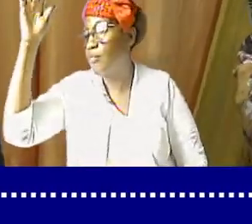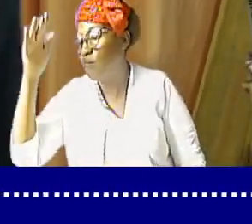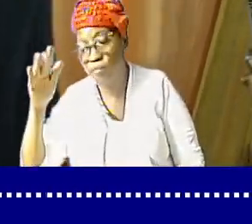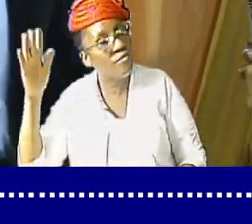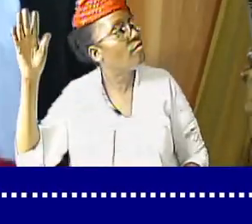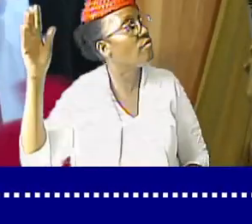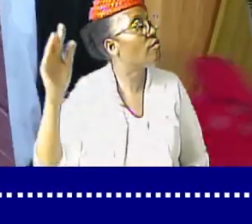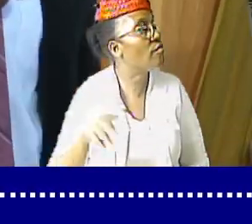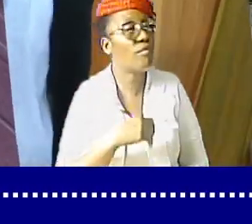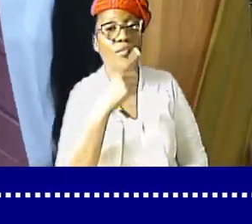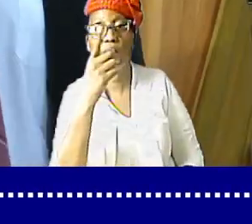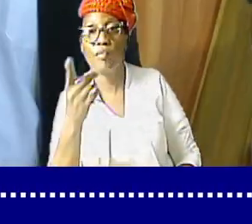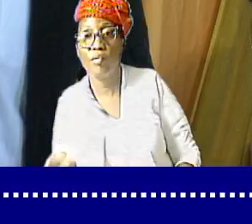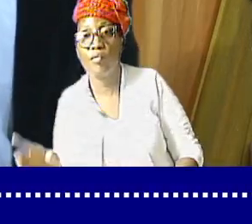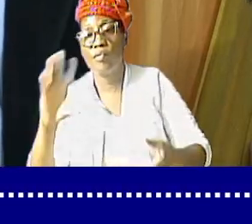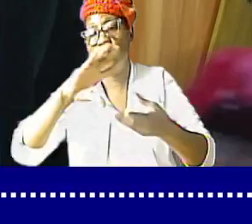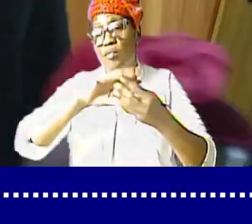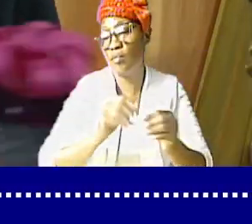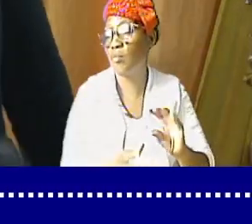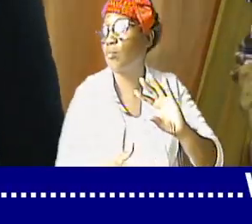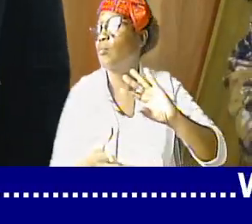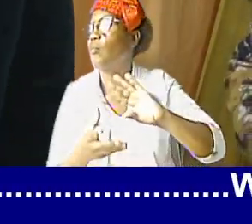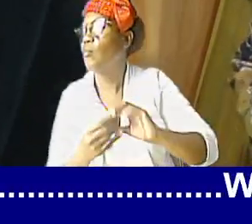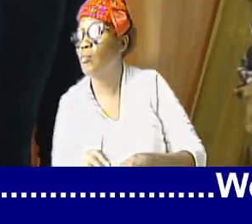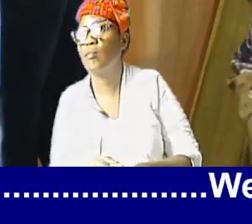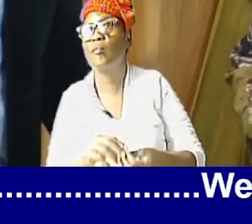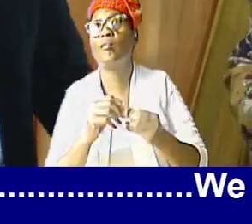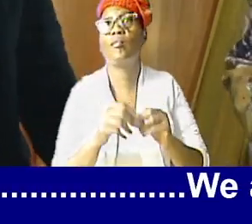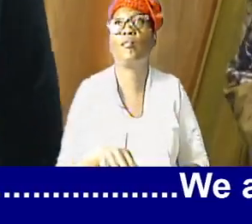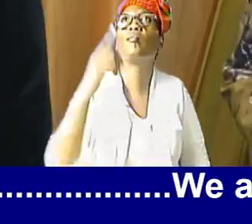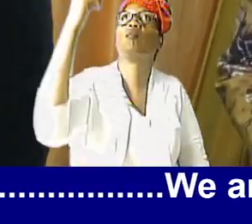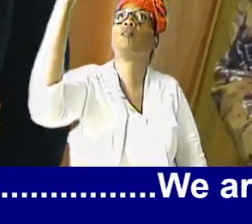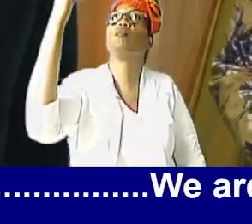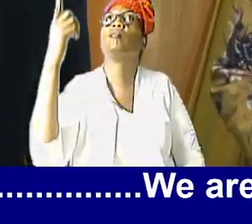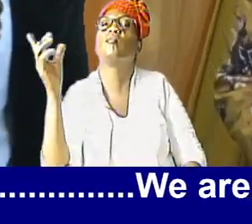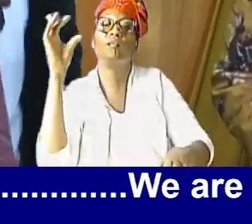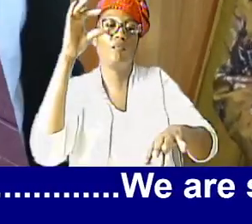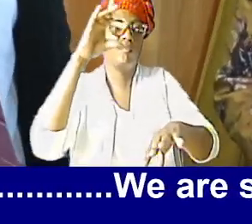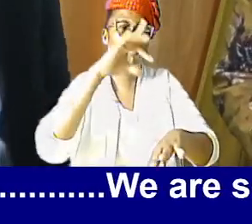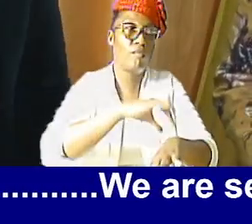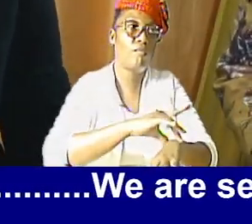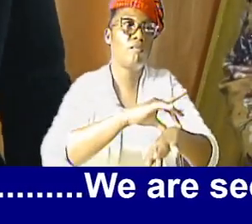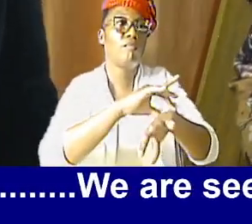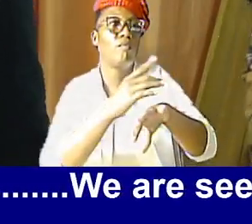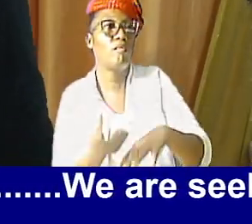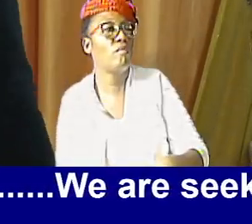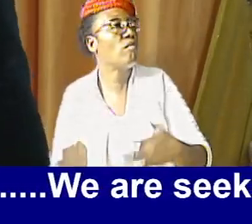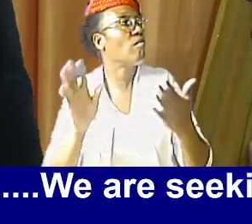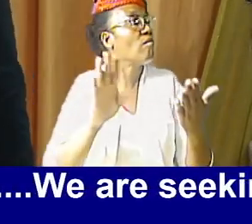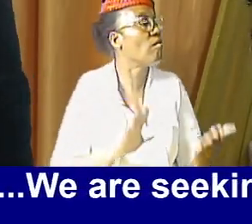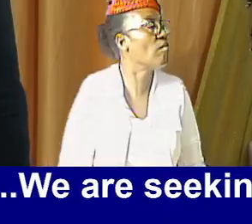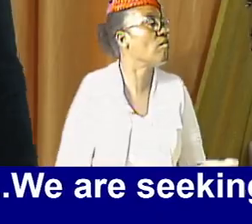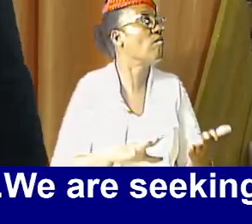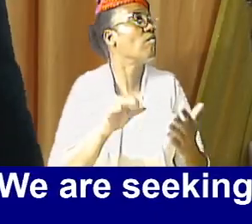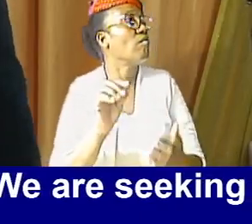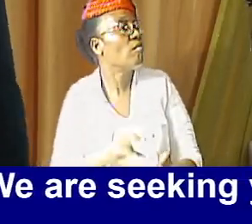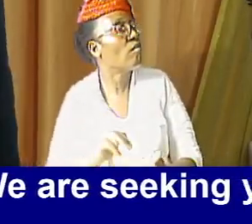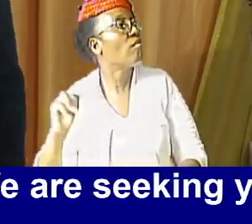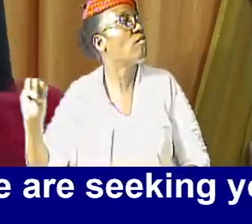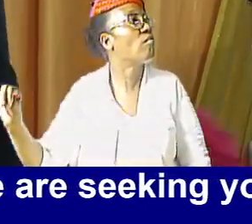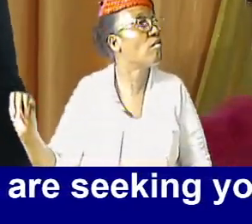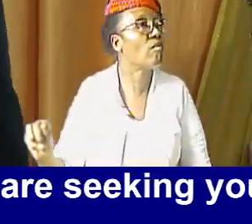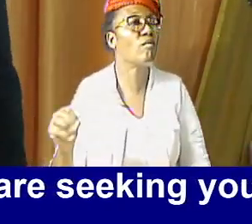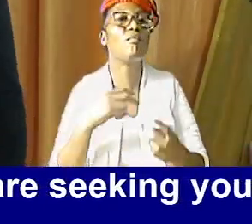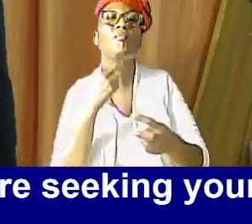glory, telling the story how he came to work with us. I hear a